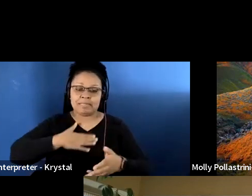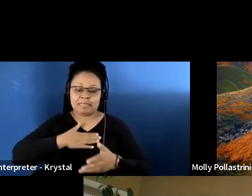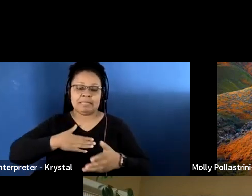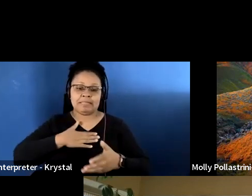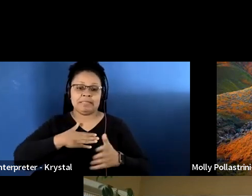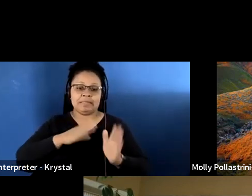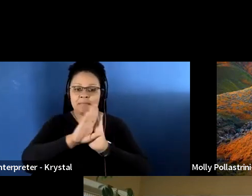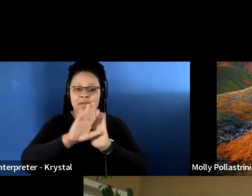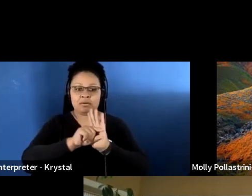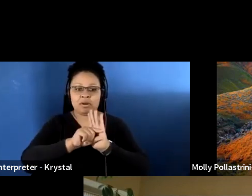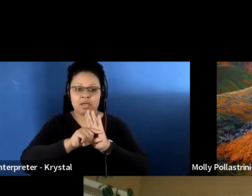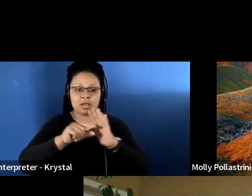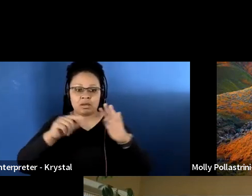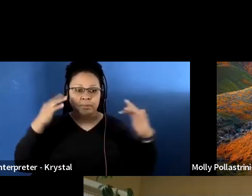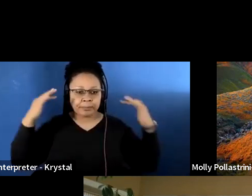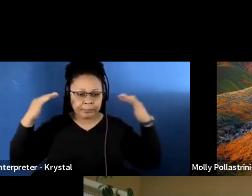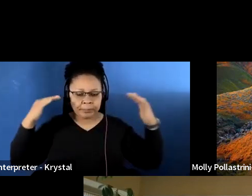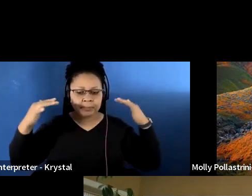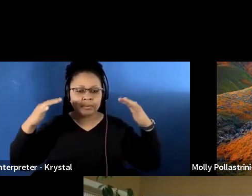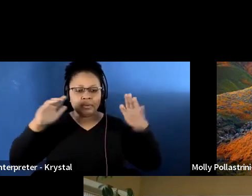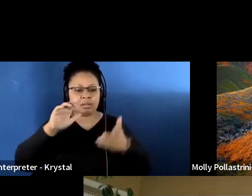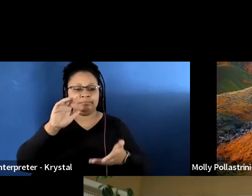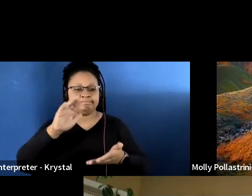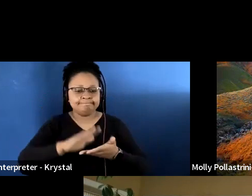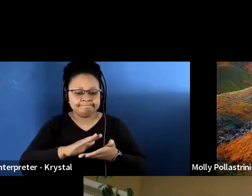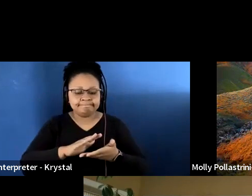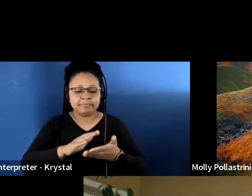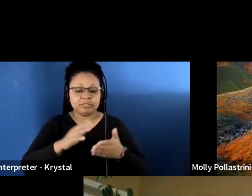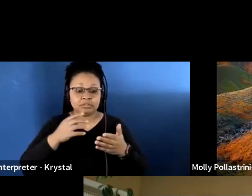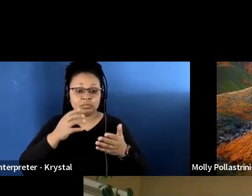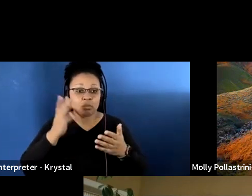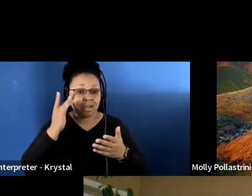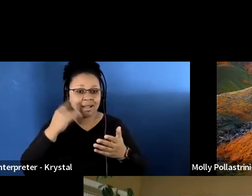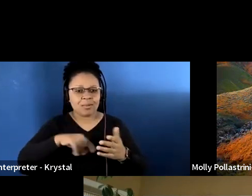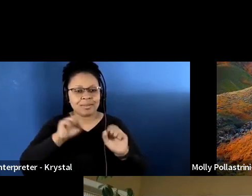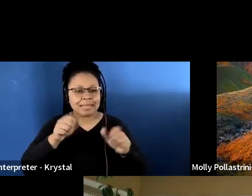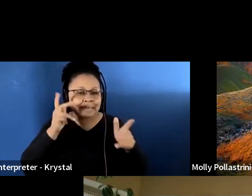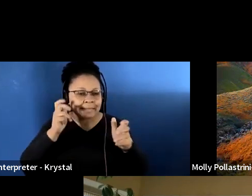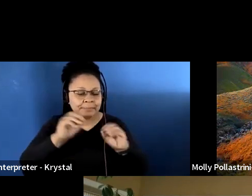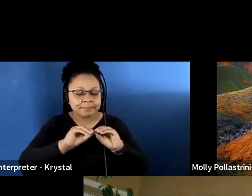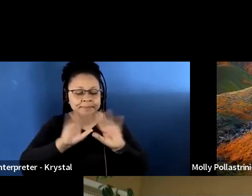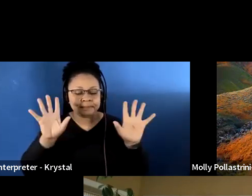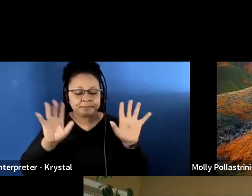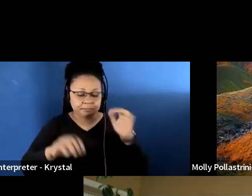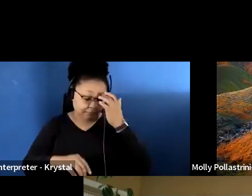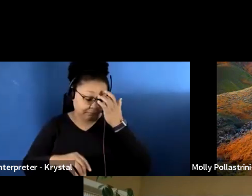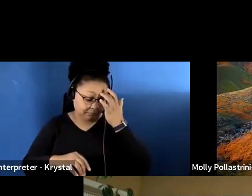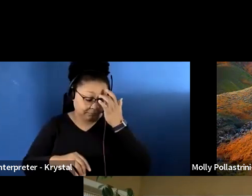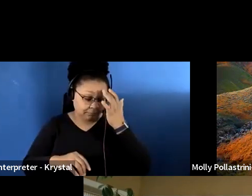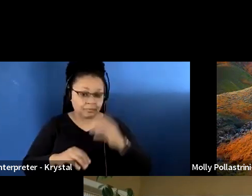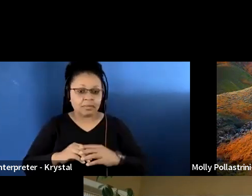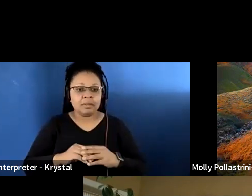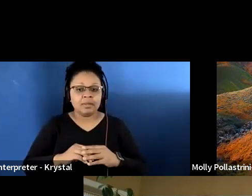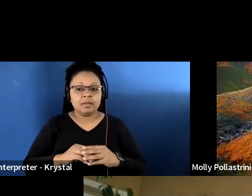all background noise down much as possible to allow us to hear you clearly. As